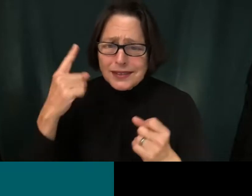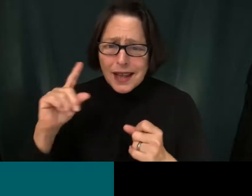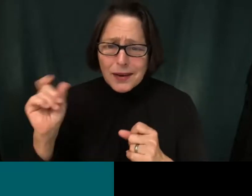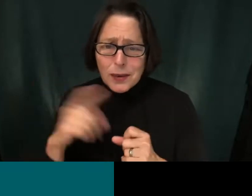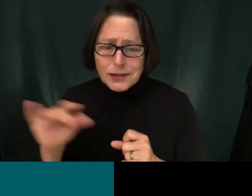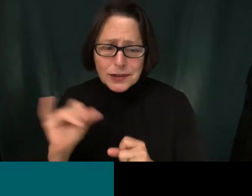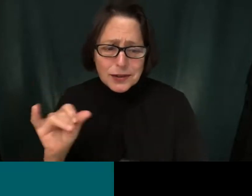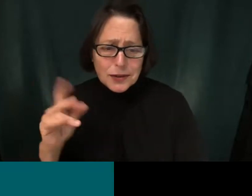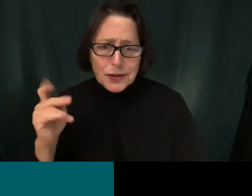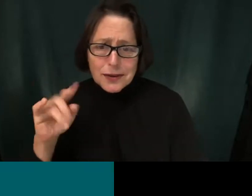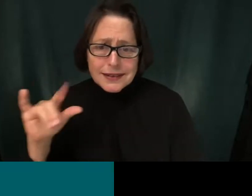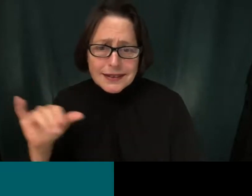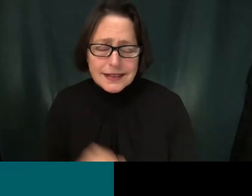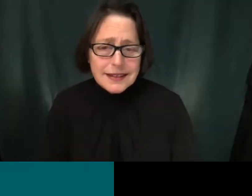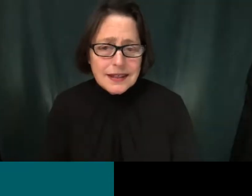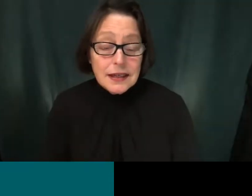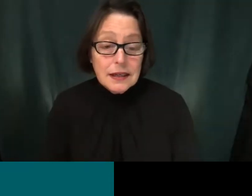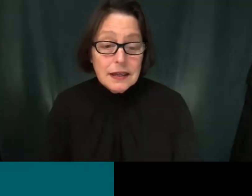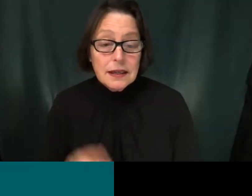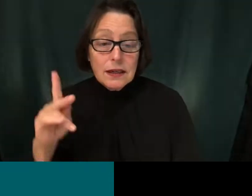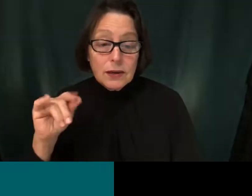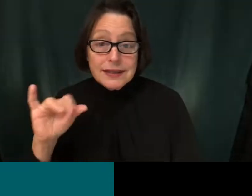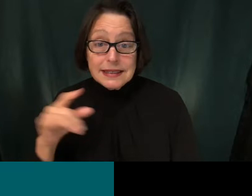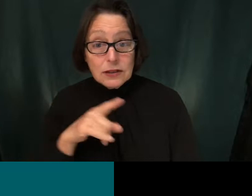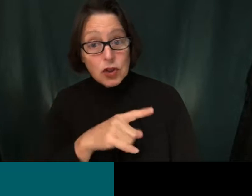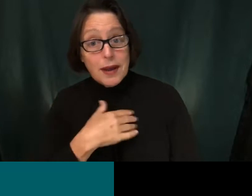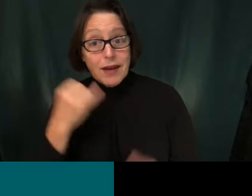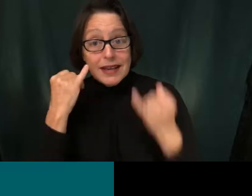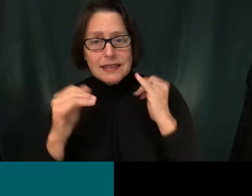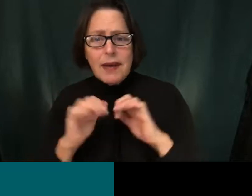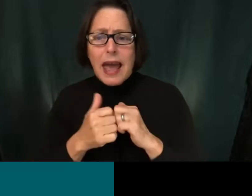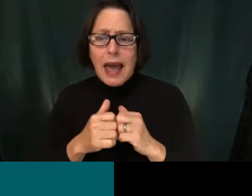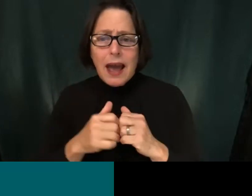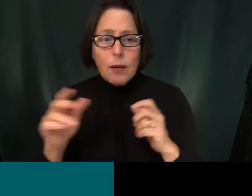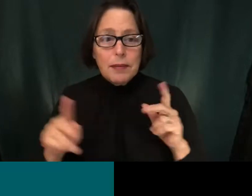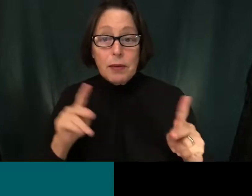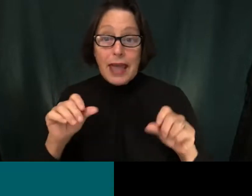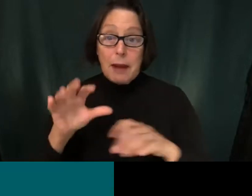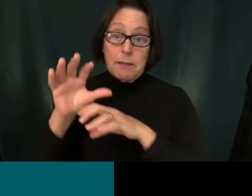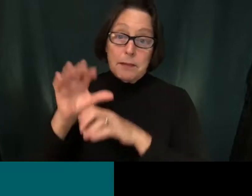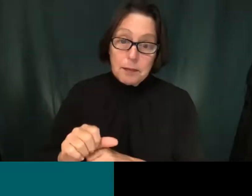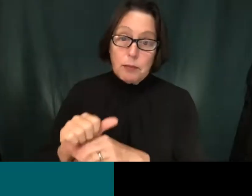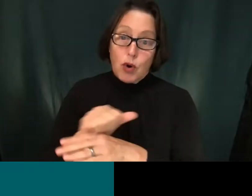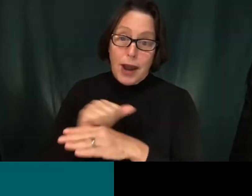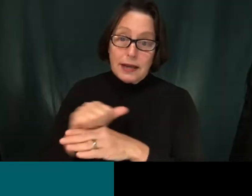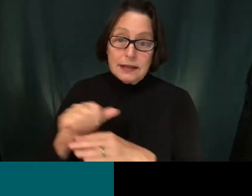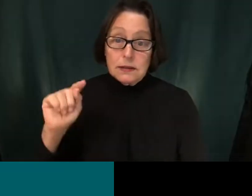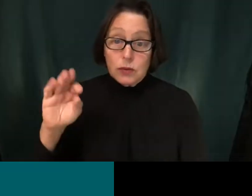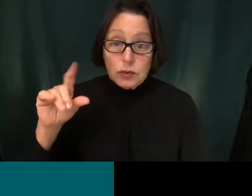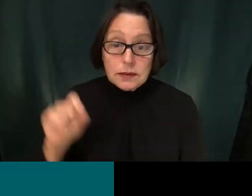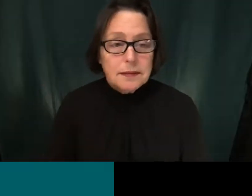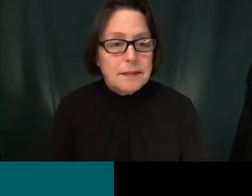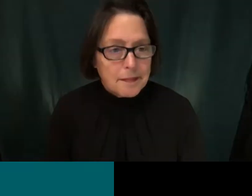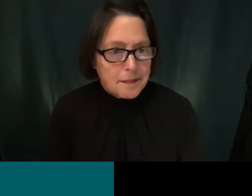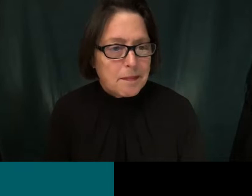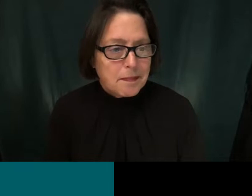So do you have ideas for ways that folks can actually practice these tools? Yeah, and so I'm just going to